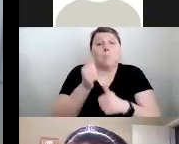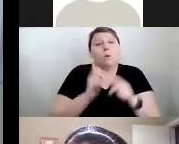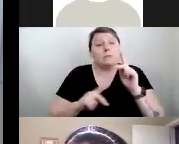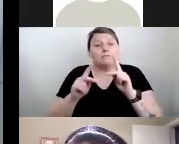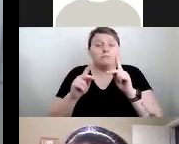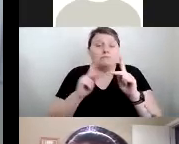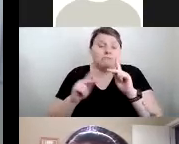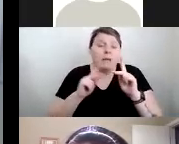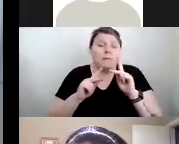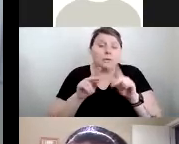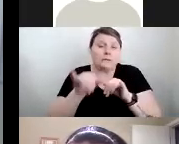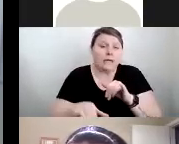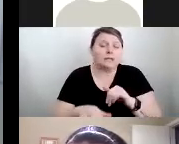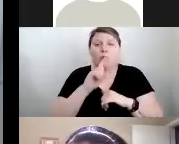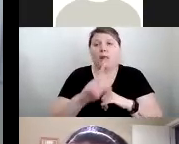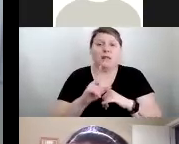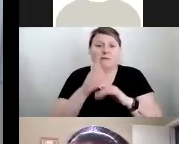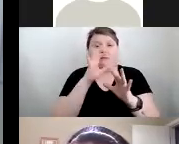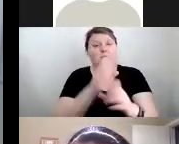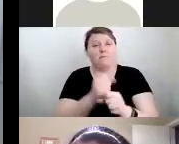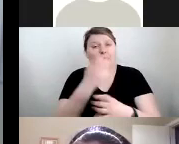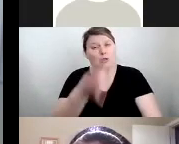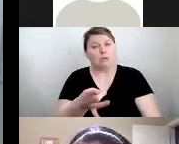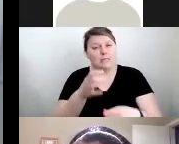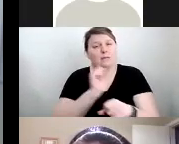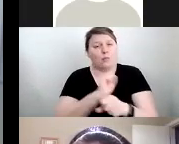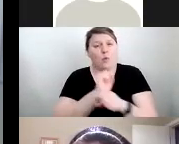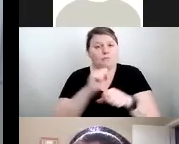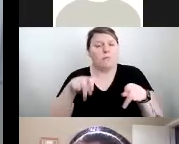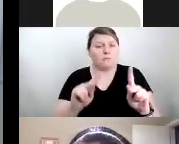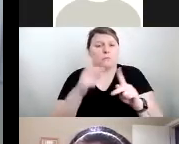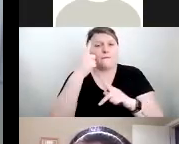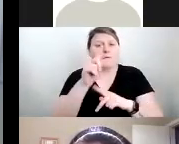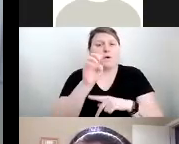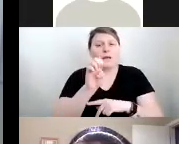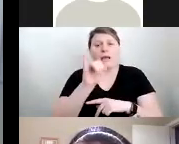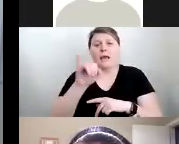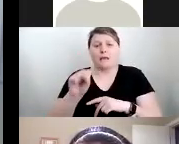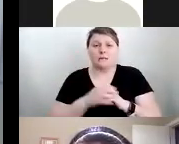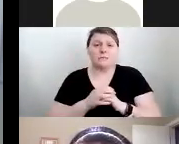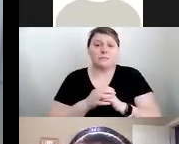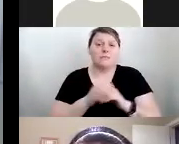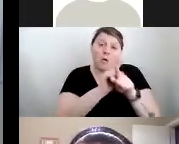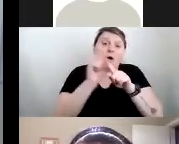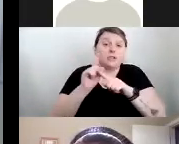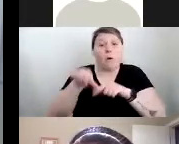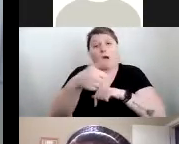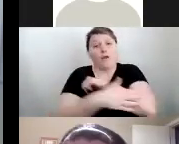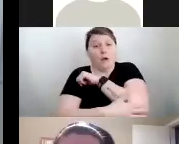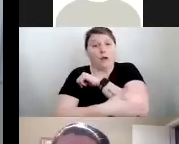of fascinating career opportunities for those that go into EIS, including overseas activities.